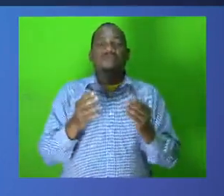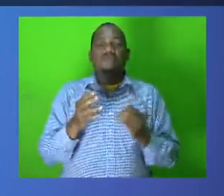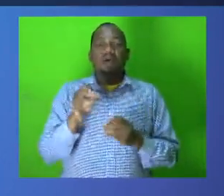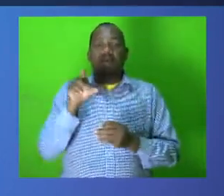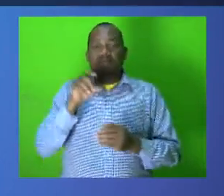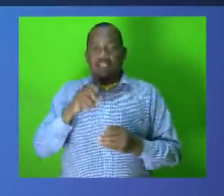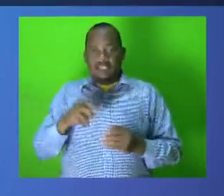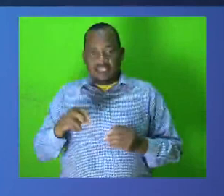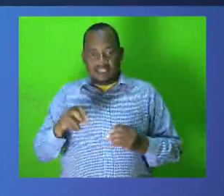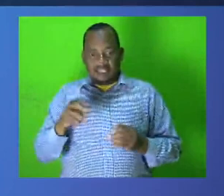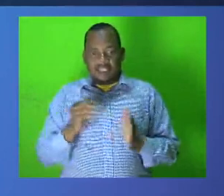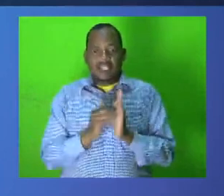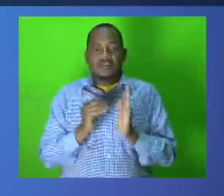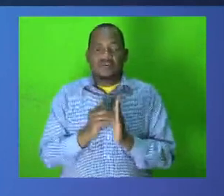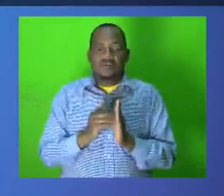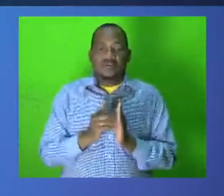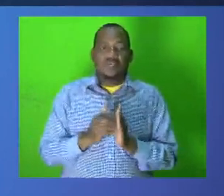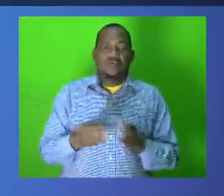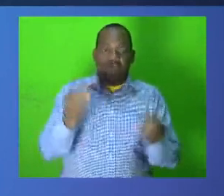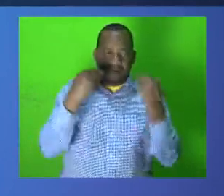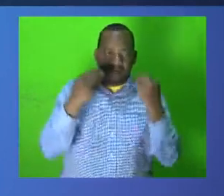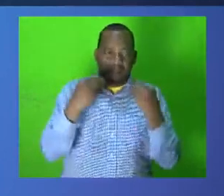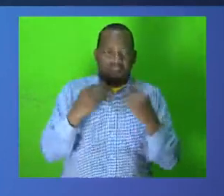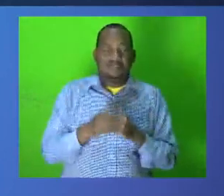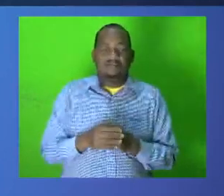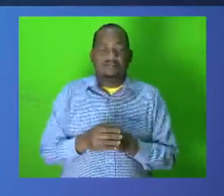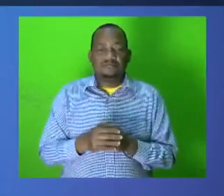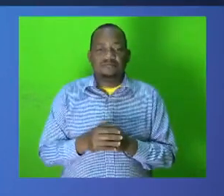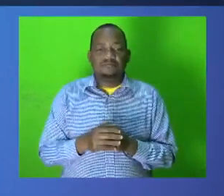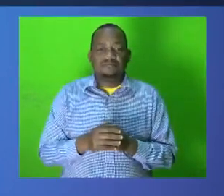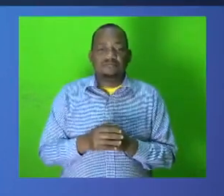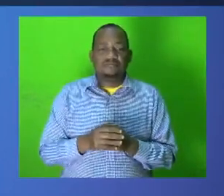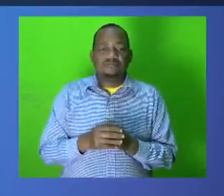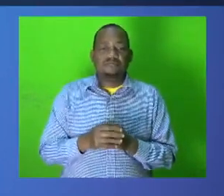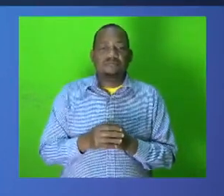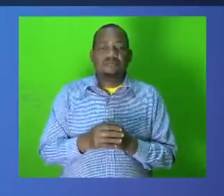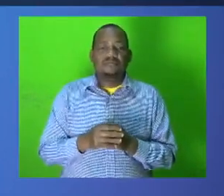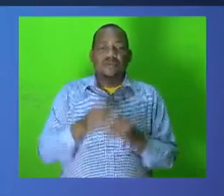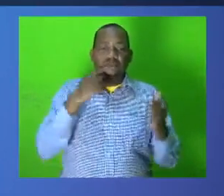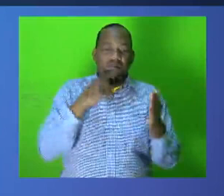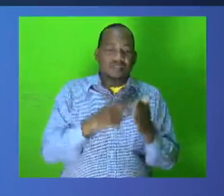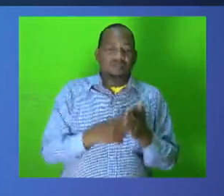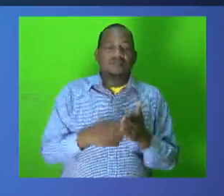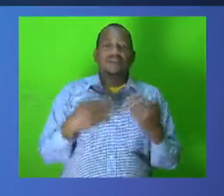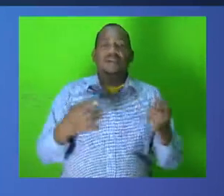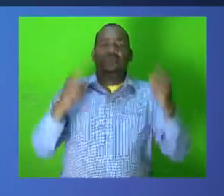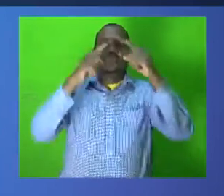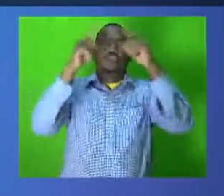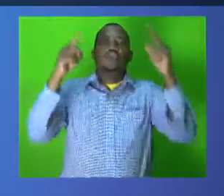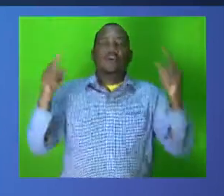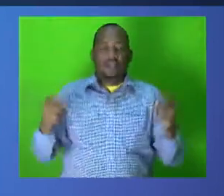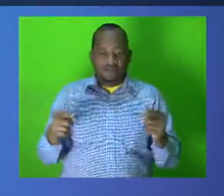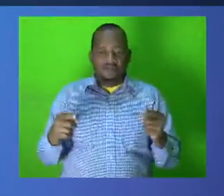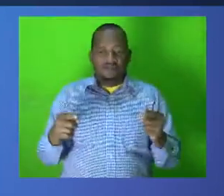geographer believe there are 8 planets, my dear student. I think you are familiar, instead of